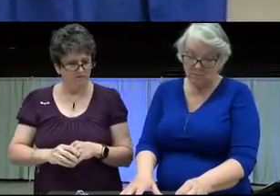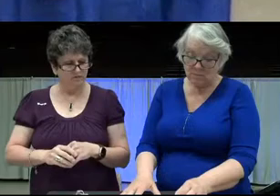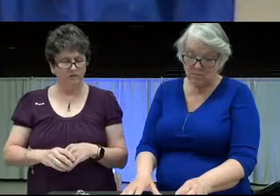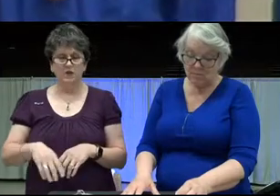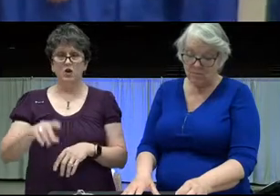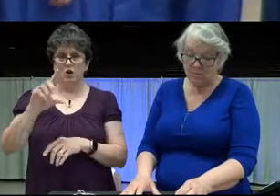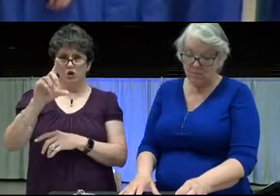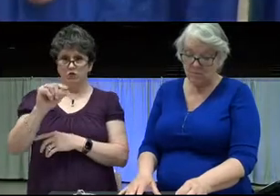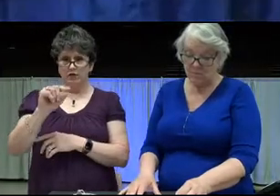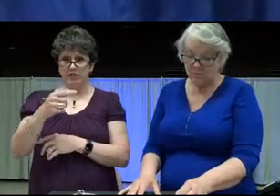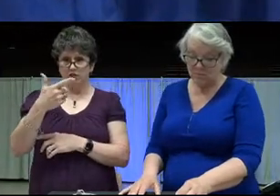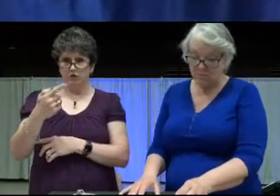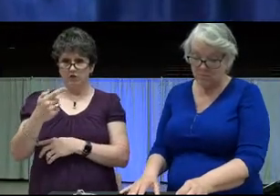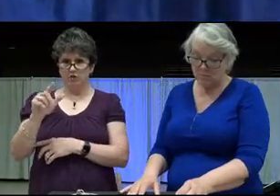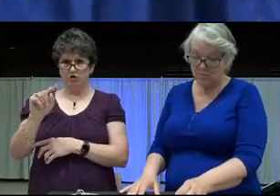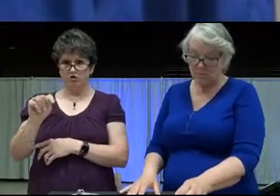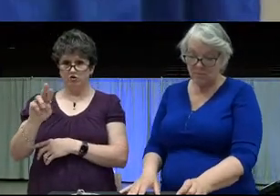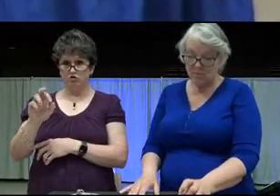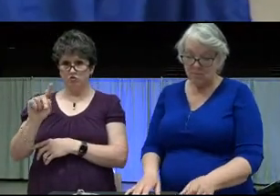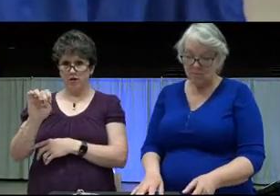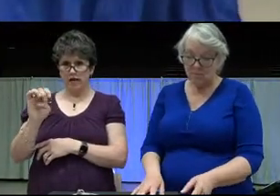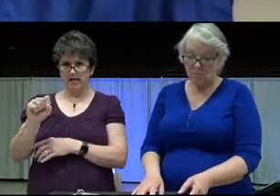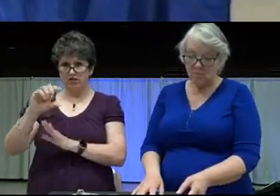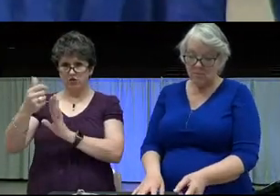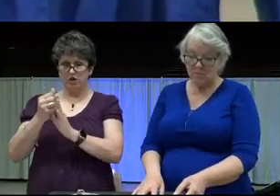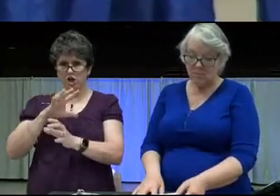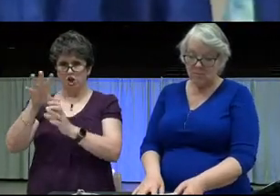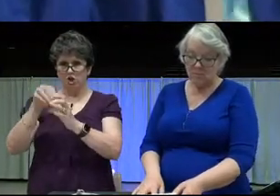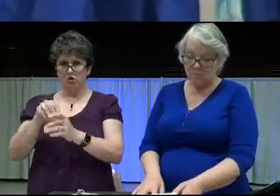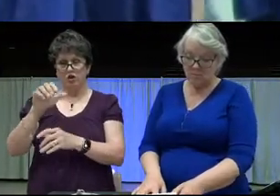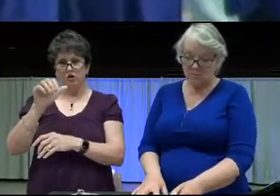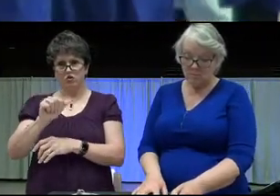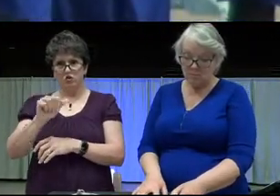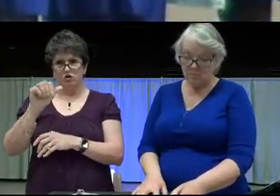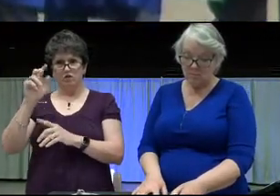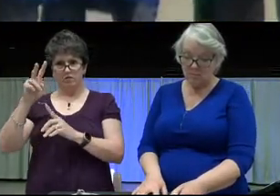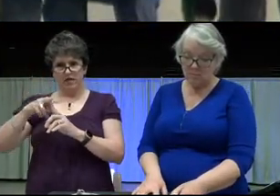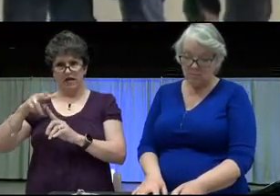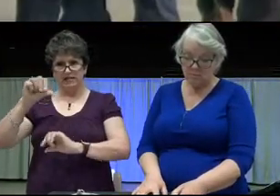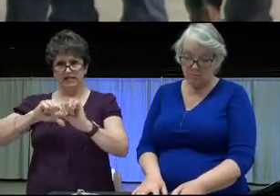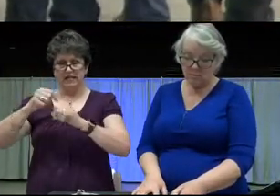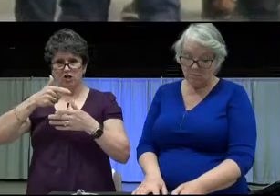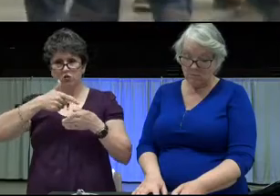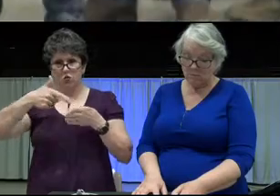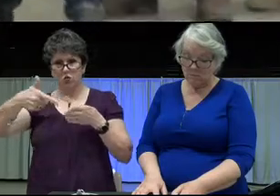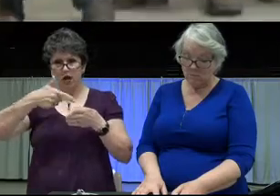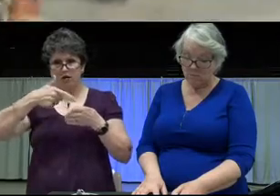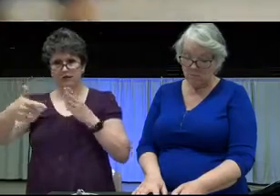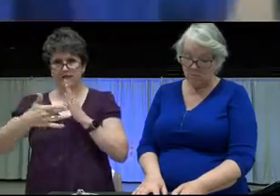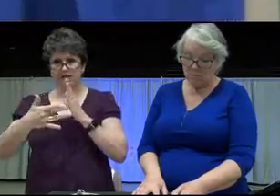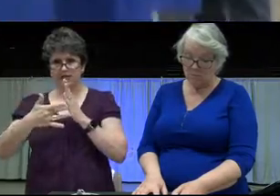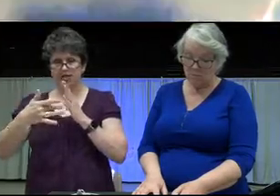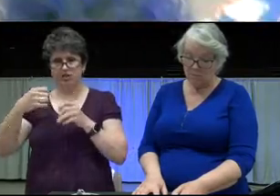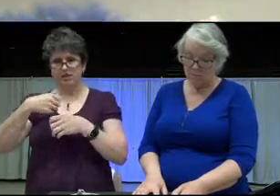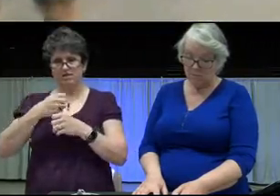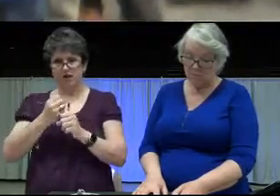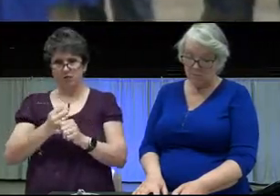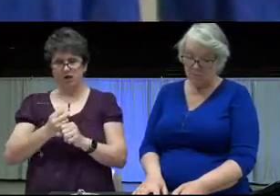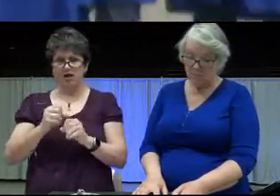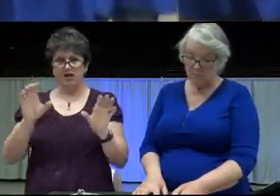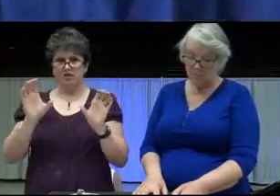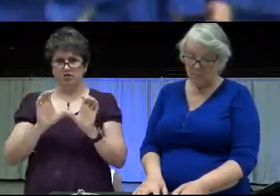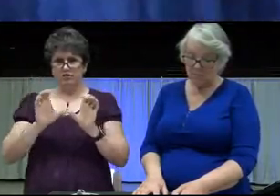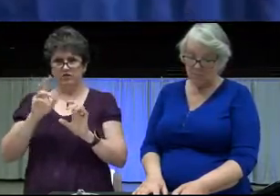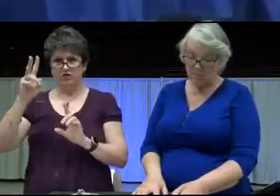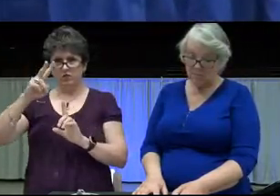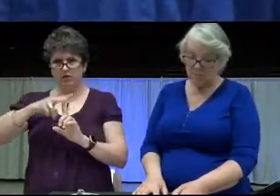The 2021 trades graduates include the Associate of Applied Science in Welding Technology and Fabrication and